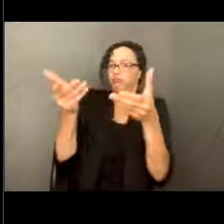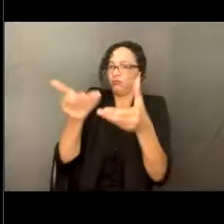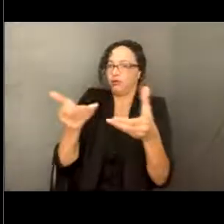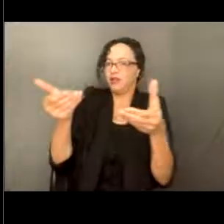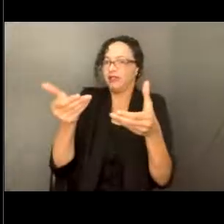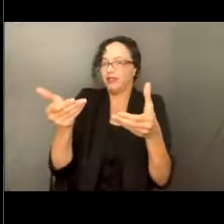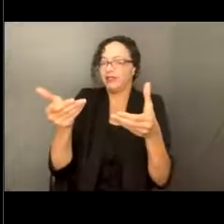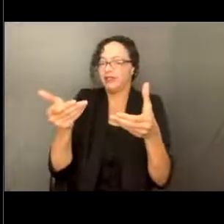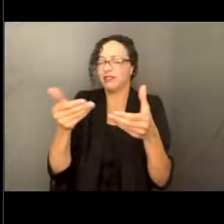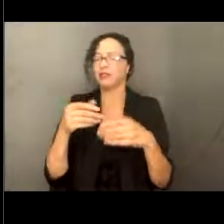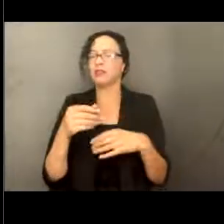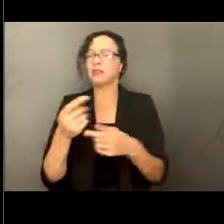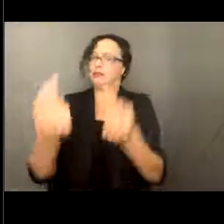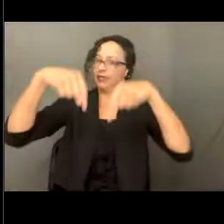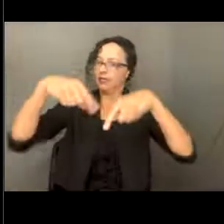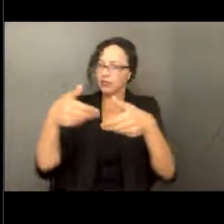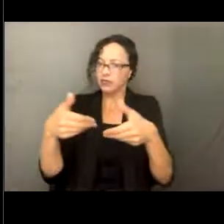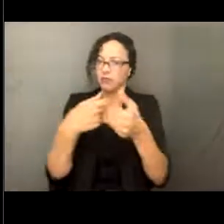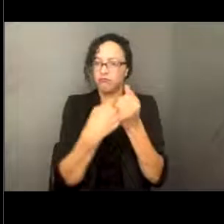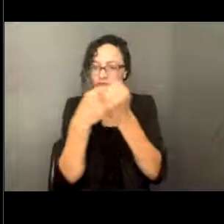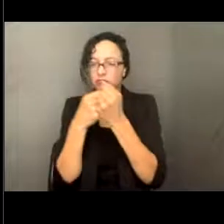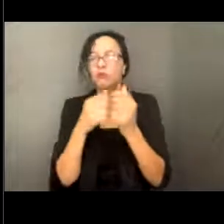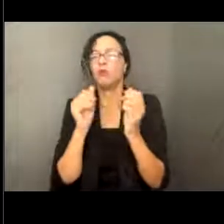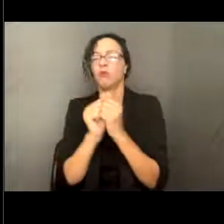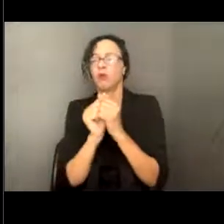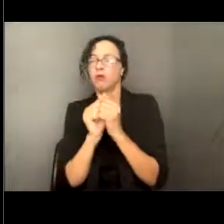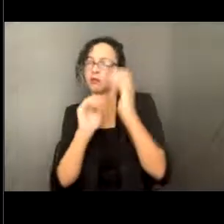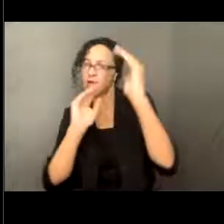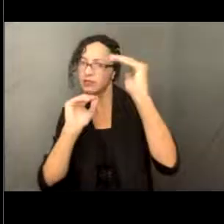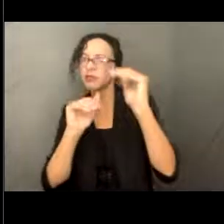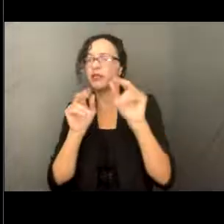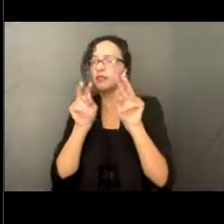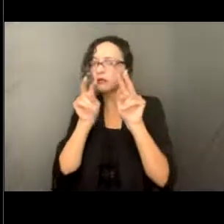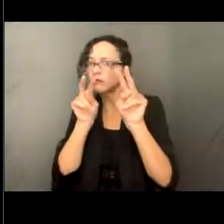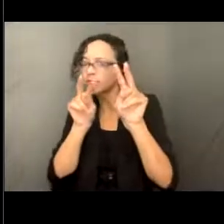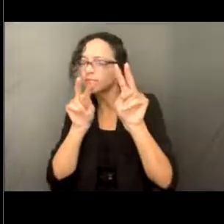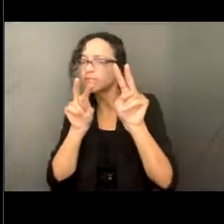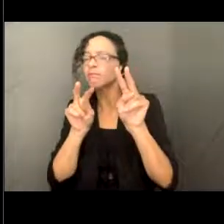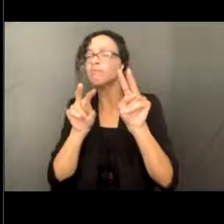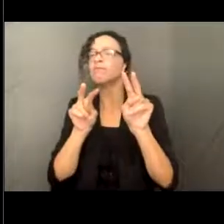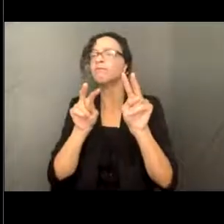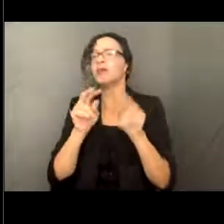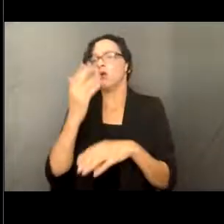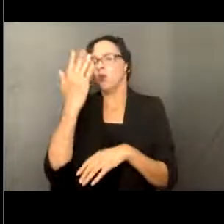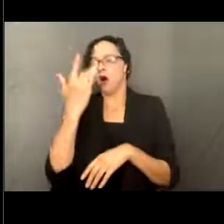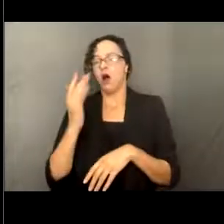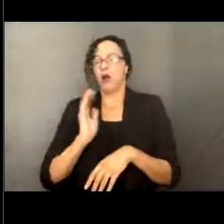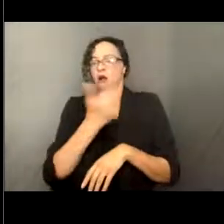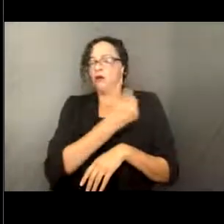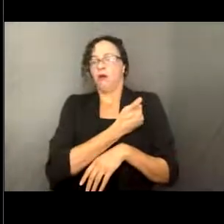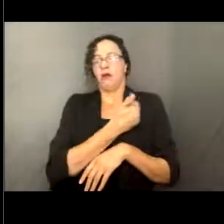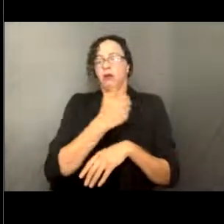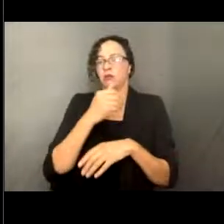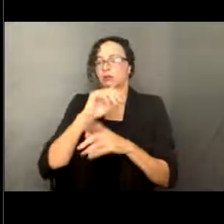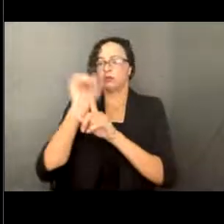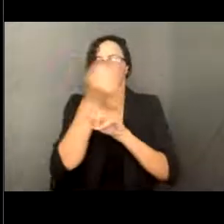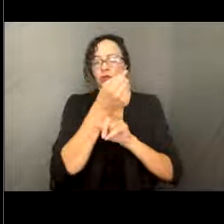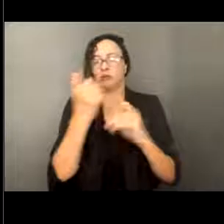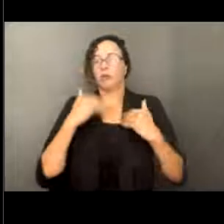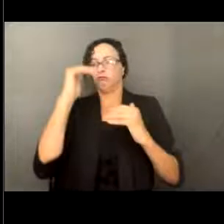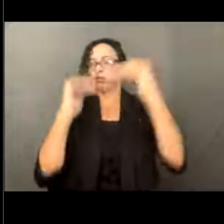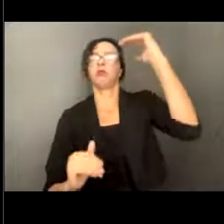hope because there are elements of this job housing imbalance that we cannot address alone. I